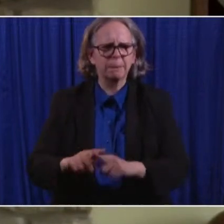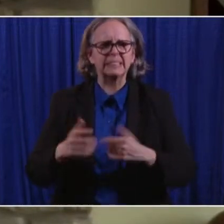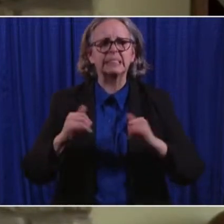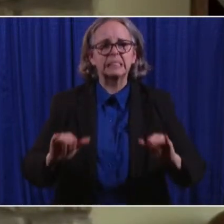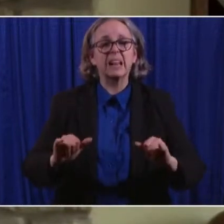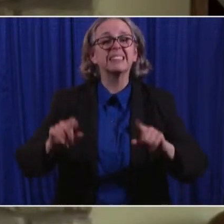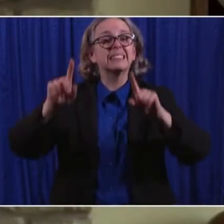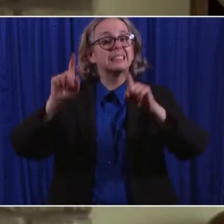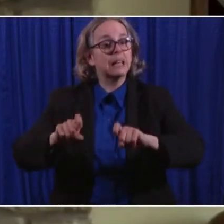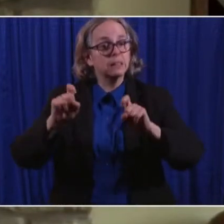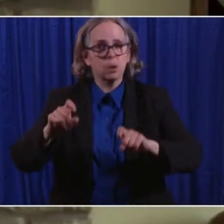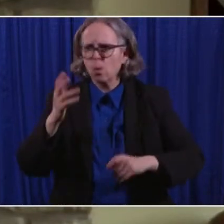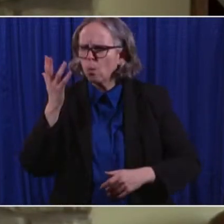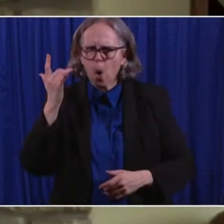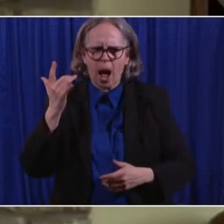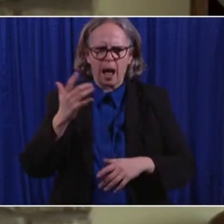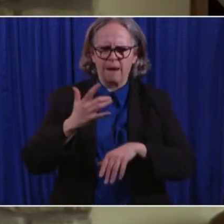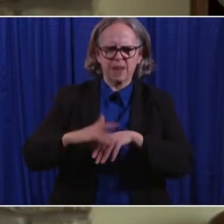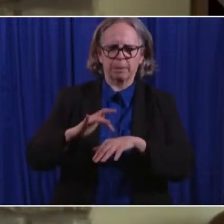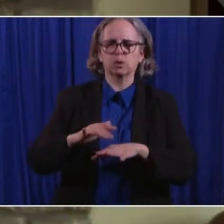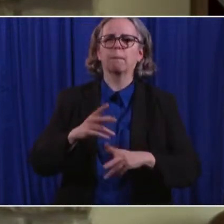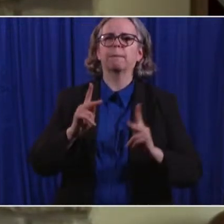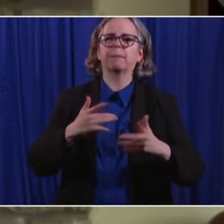This is a